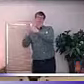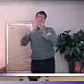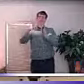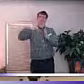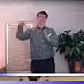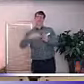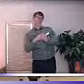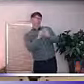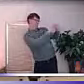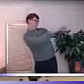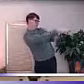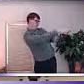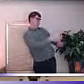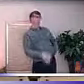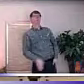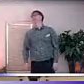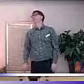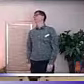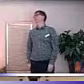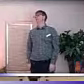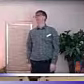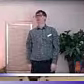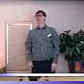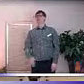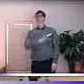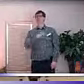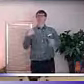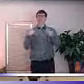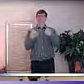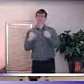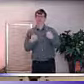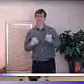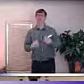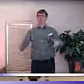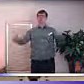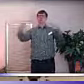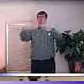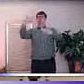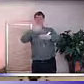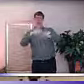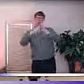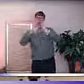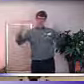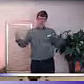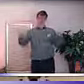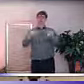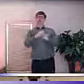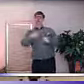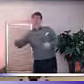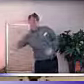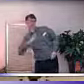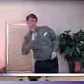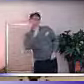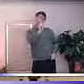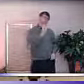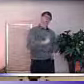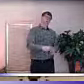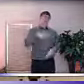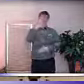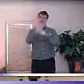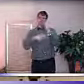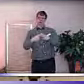infinite source, the energy that is within this room, within each and every individual